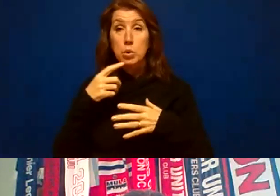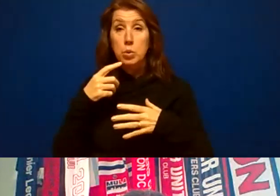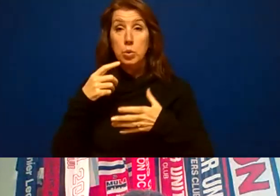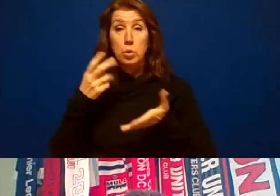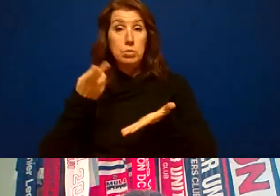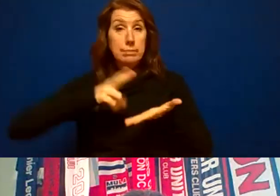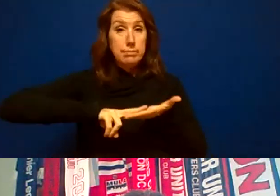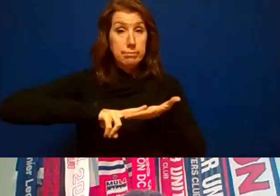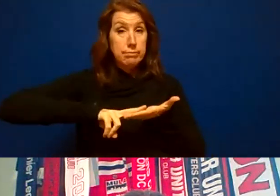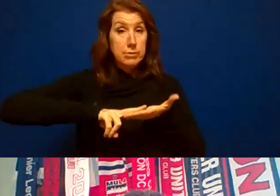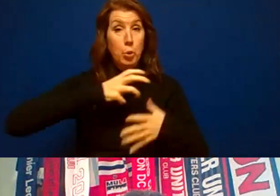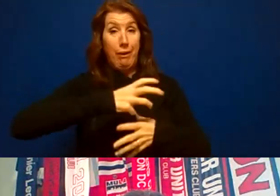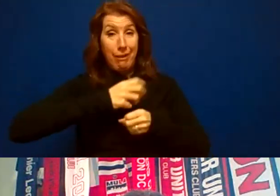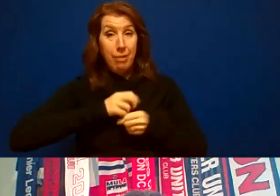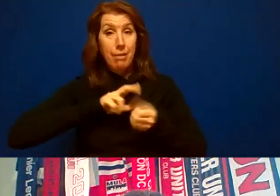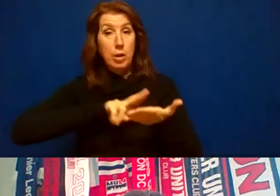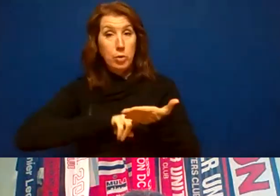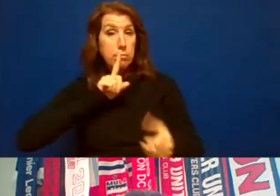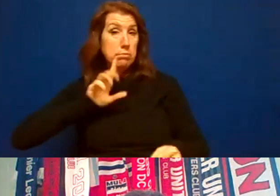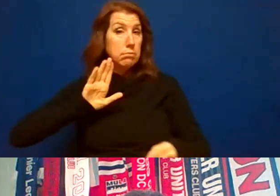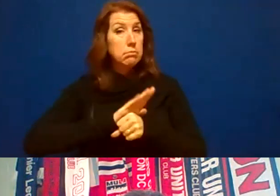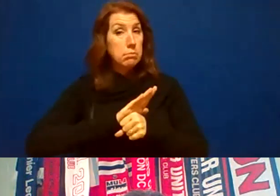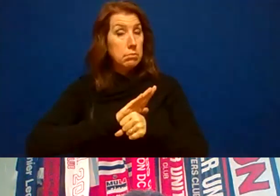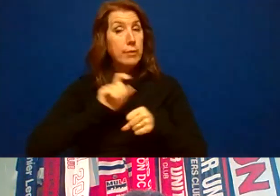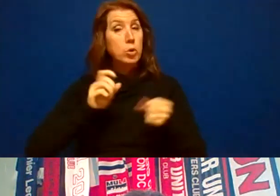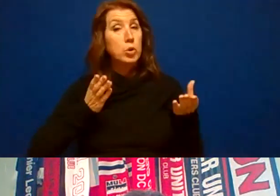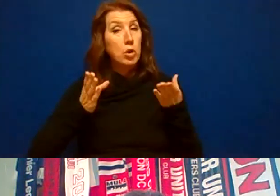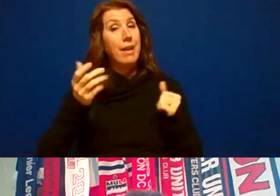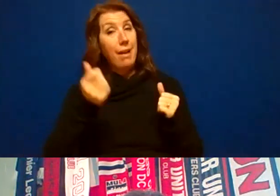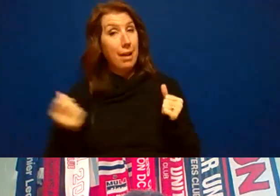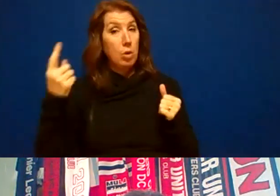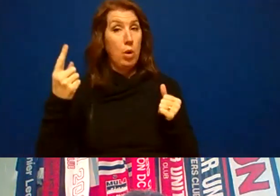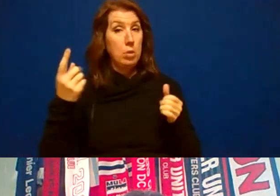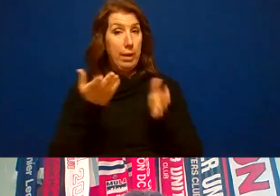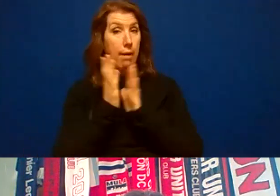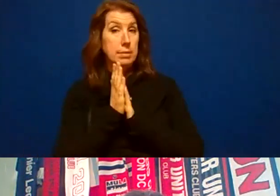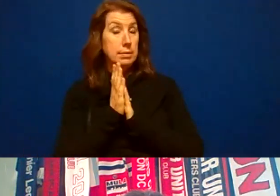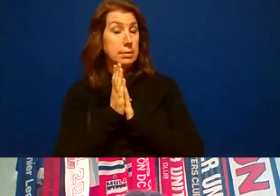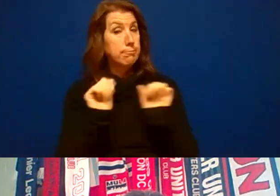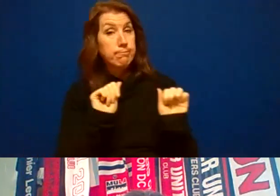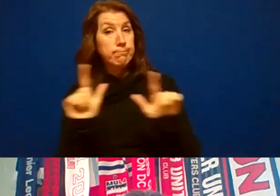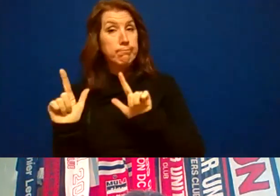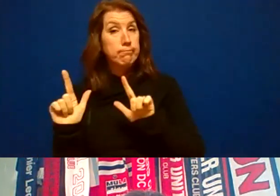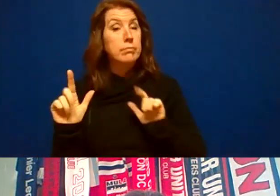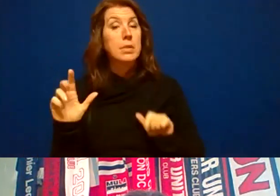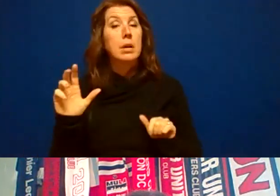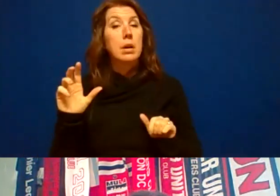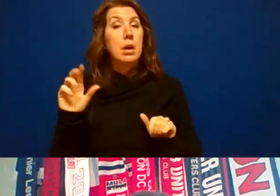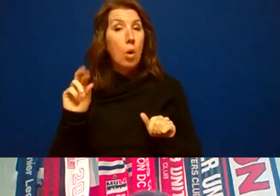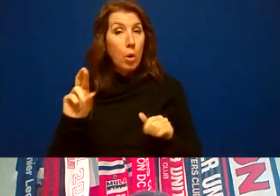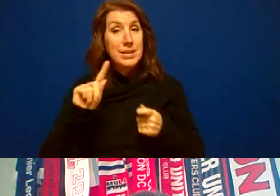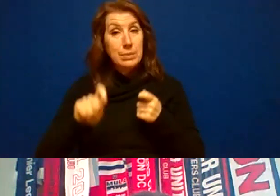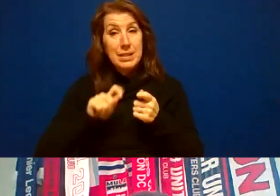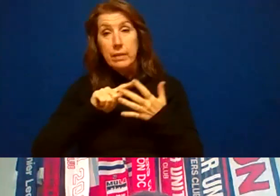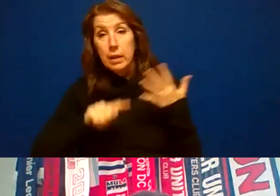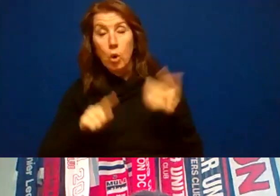you have to commit that you're going to serve anybody we ask you to, or, you're going to serve specifically, you're not